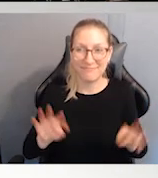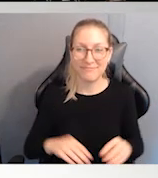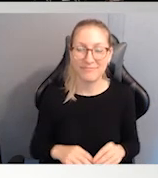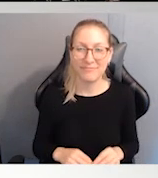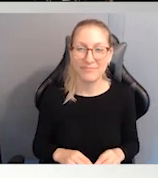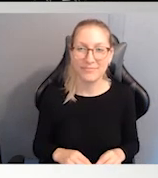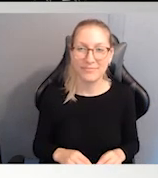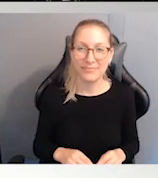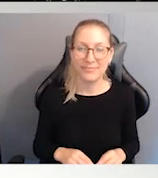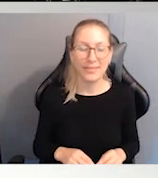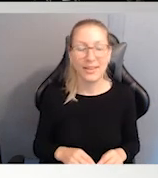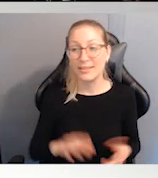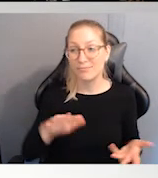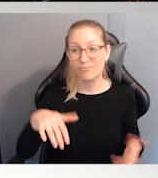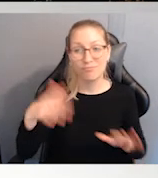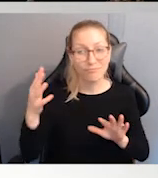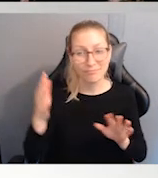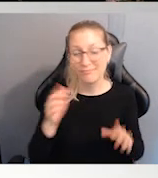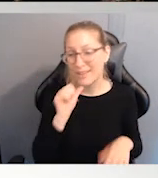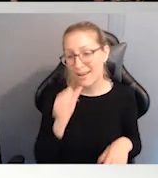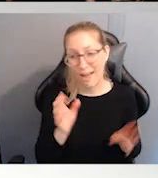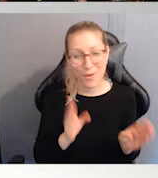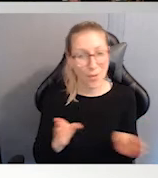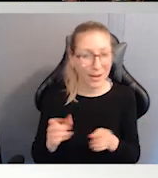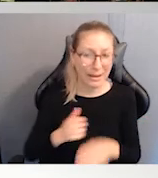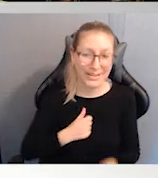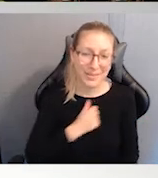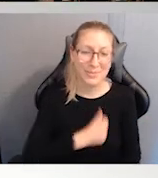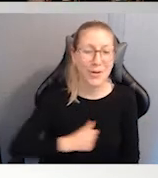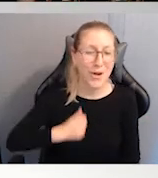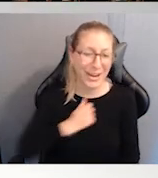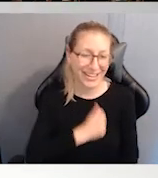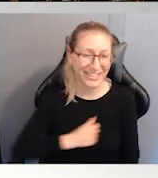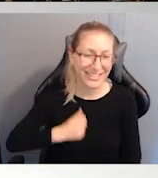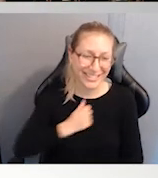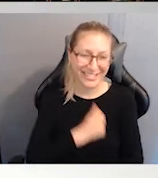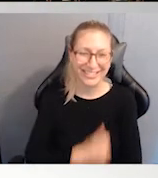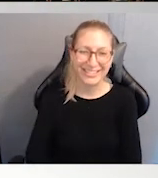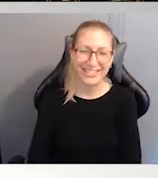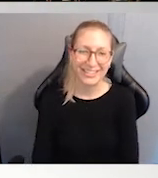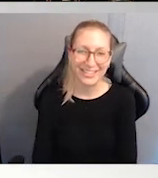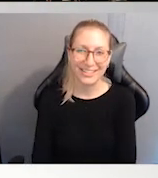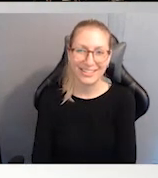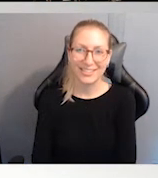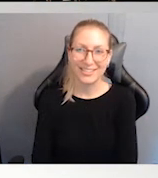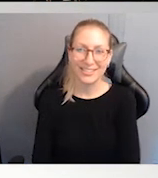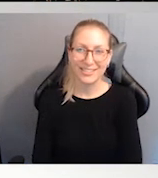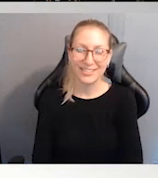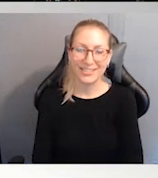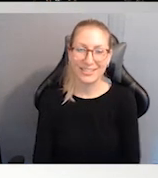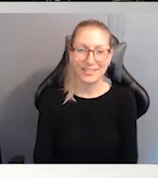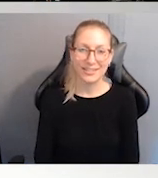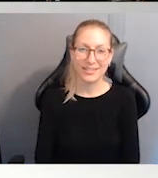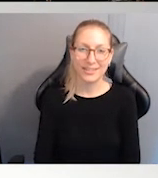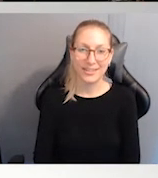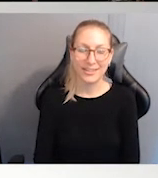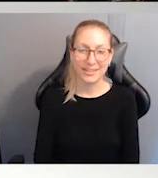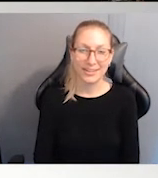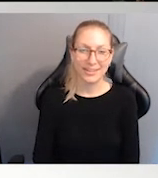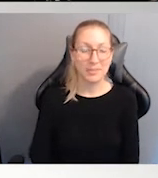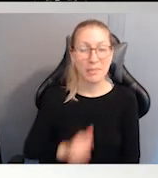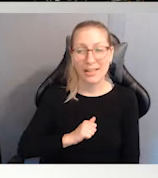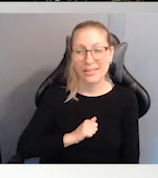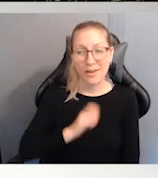We're very unorganized at presentations. I'm sorry. Whatever. Here we go, honey. I'm coming to you. I'm old. I can't do all this walking